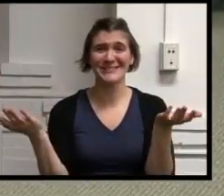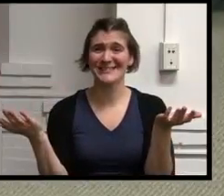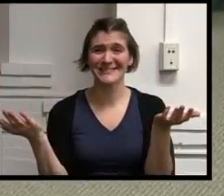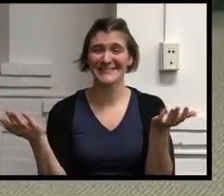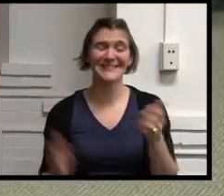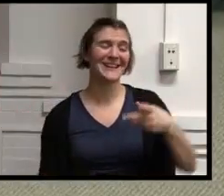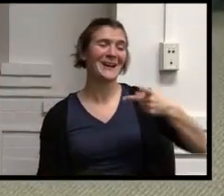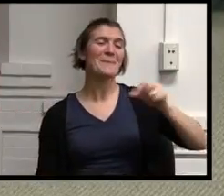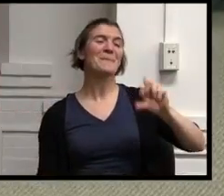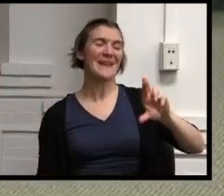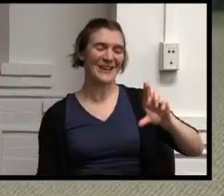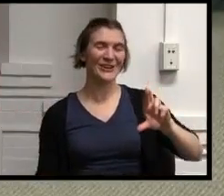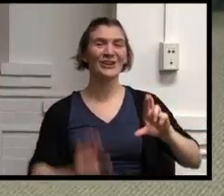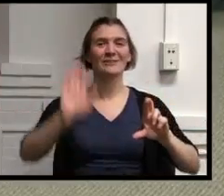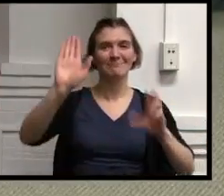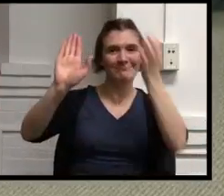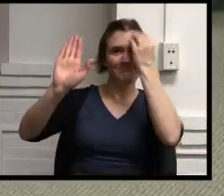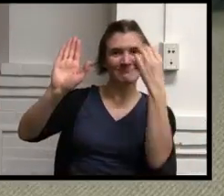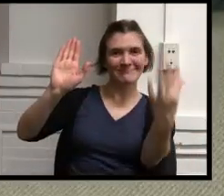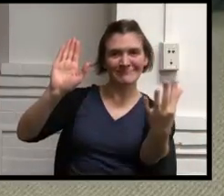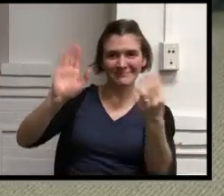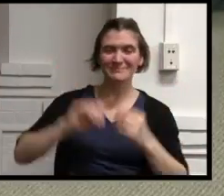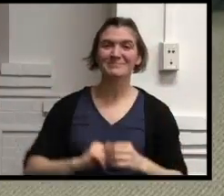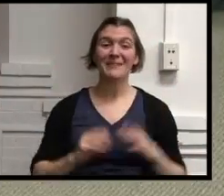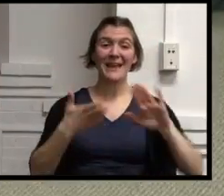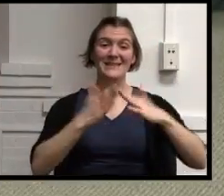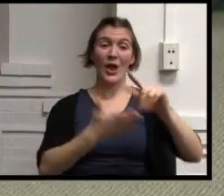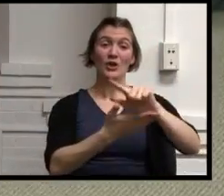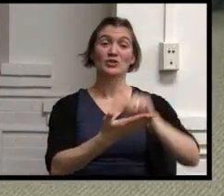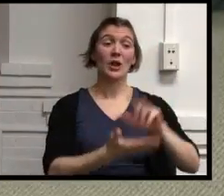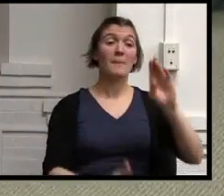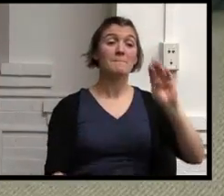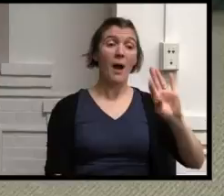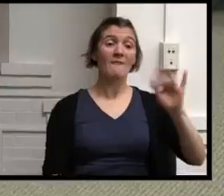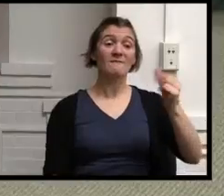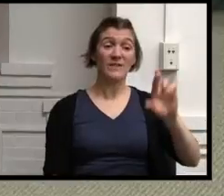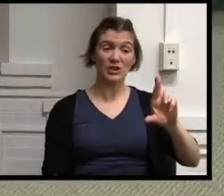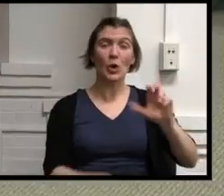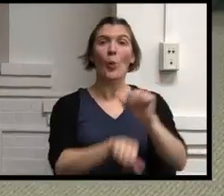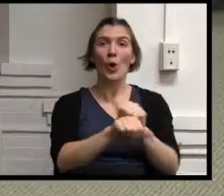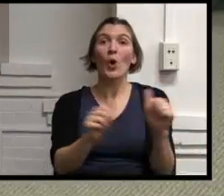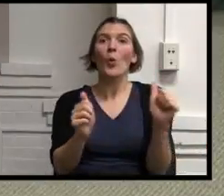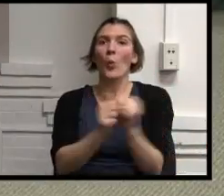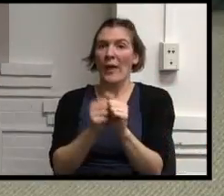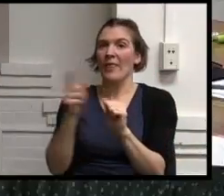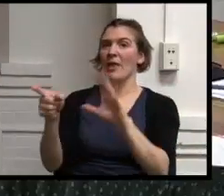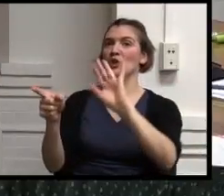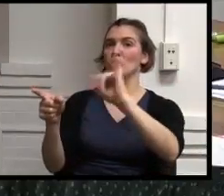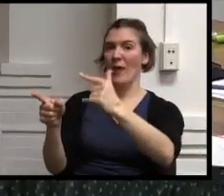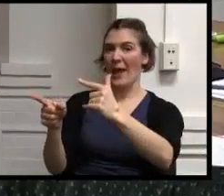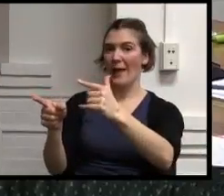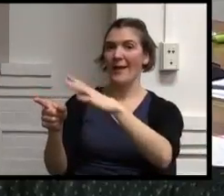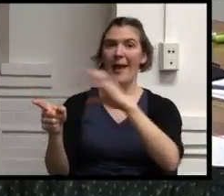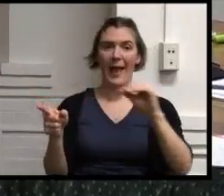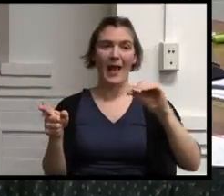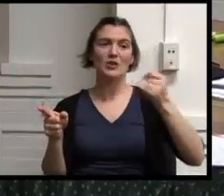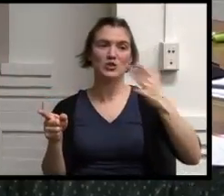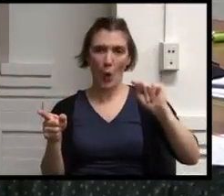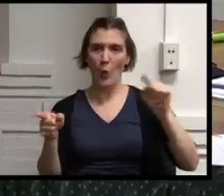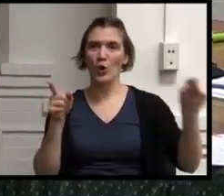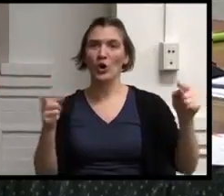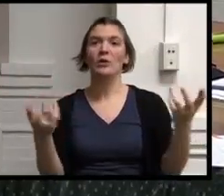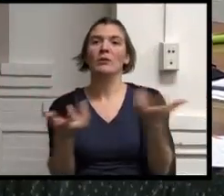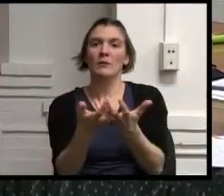Peter? I'd like to note for the record that Town Attorney Bob Fisher worked with Craig and the Commonwealth team to make sure